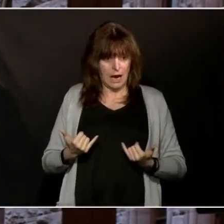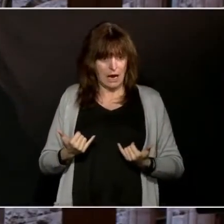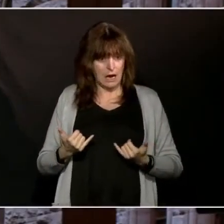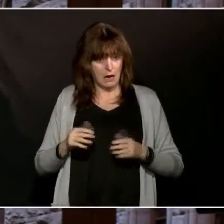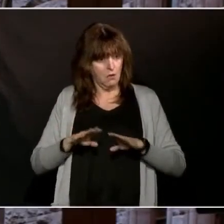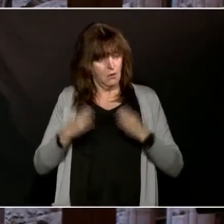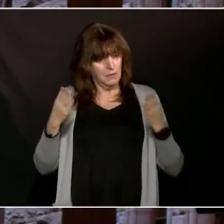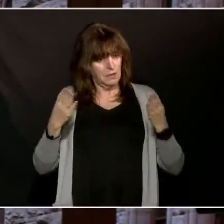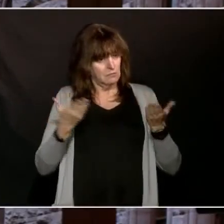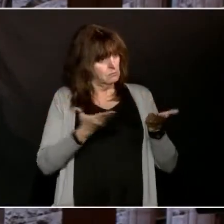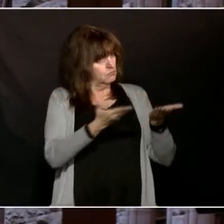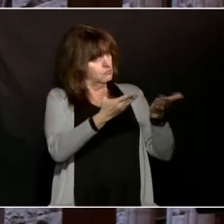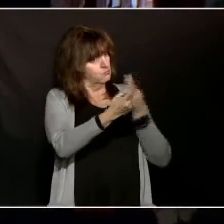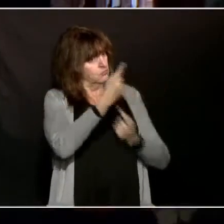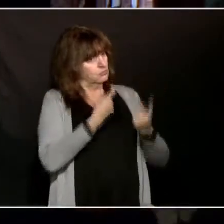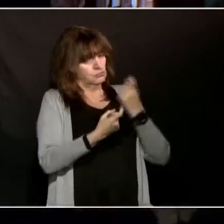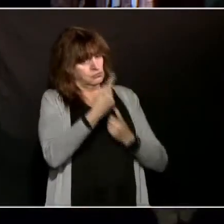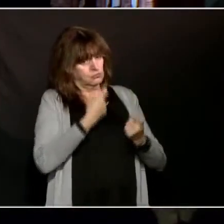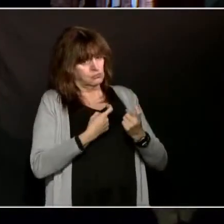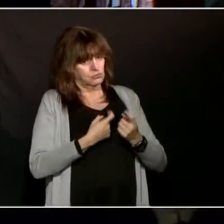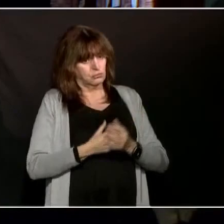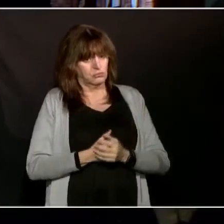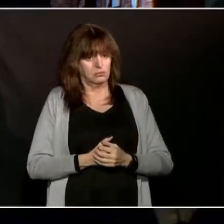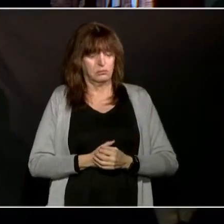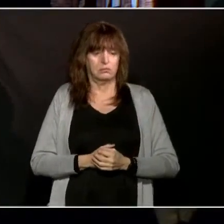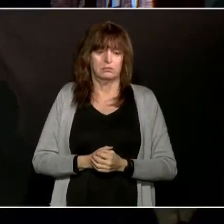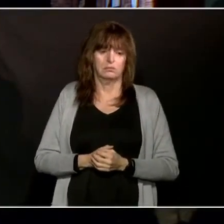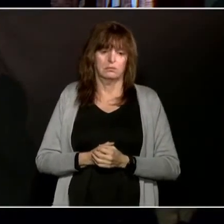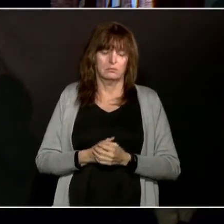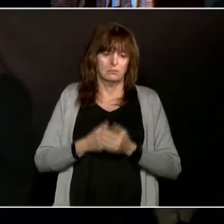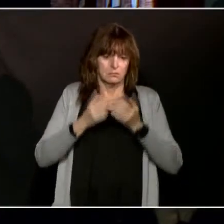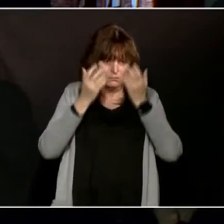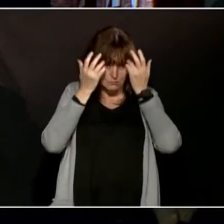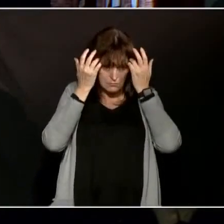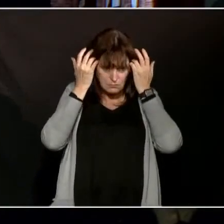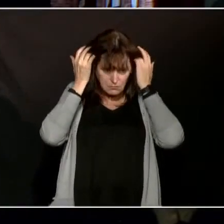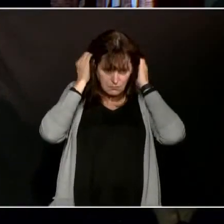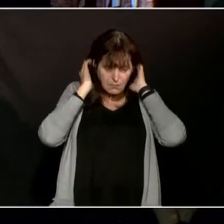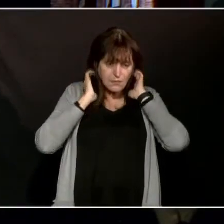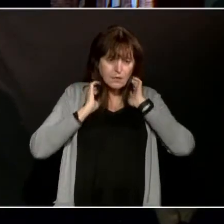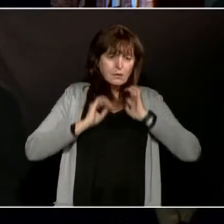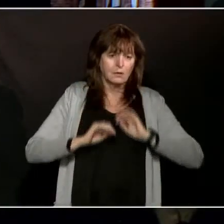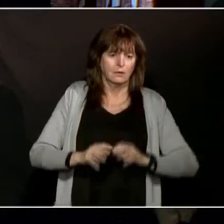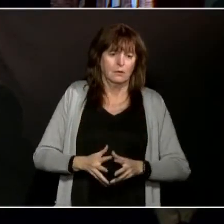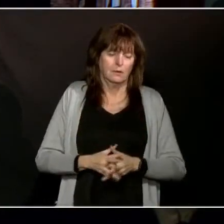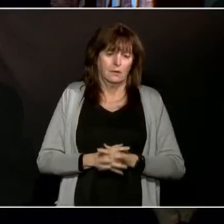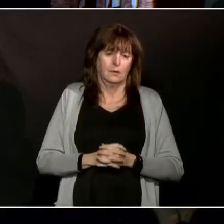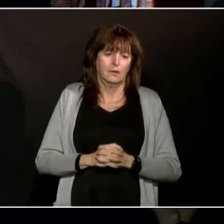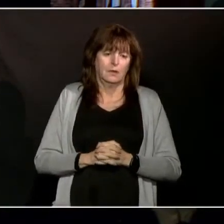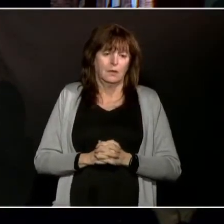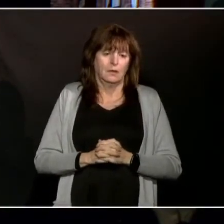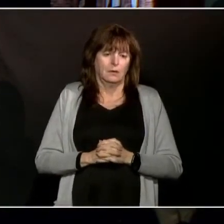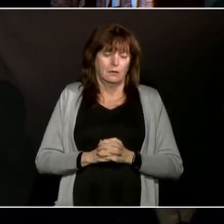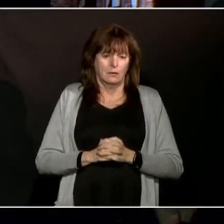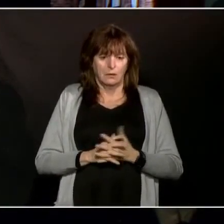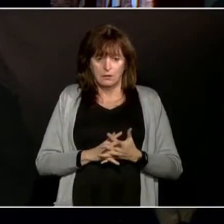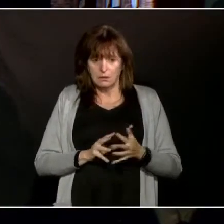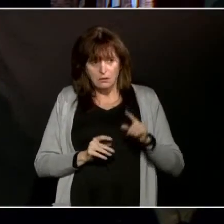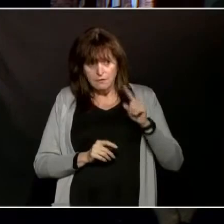the media. So thank you. We'll go to the phone lines. Just a reminder, 1 question, 1 follow-up. Over to the first question,